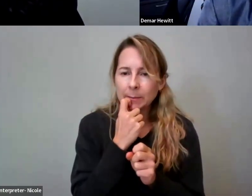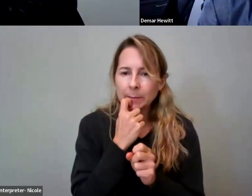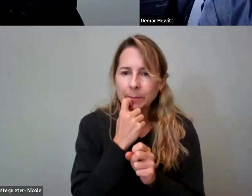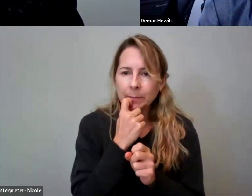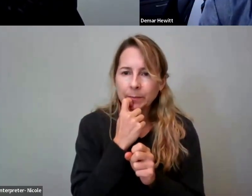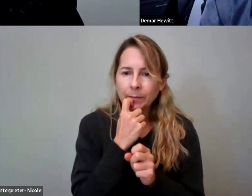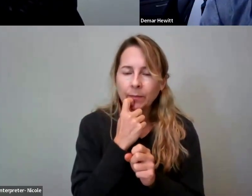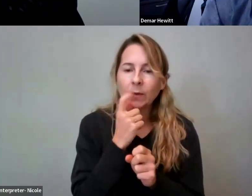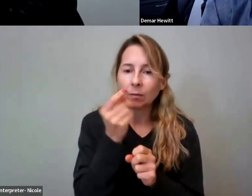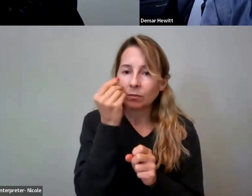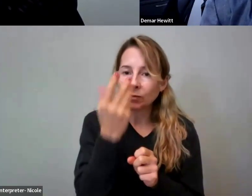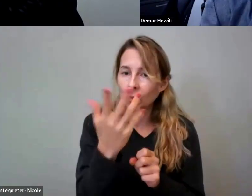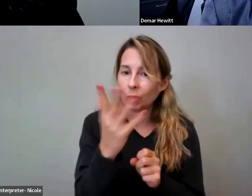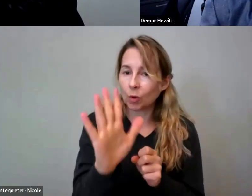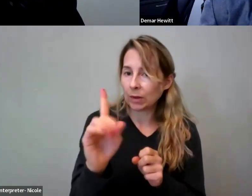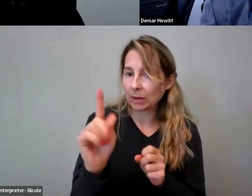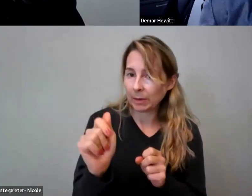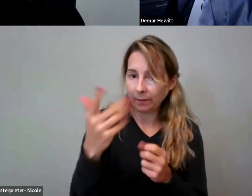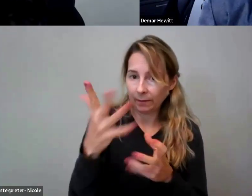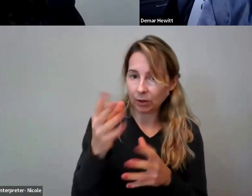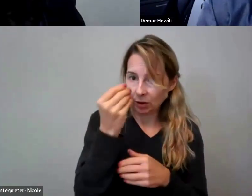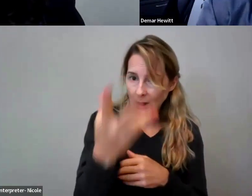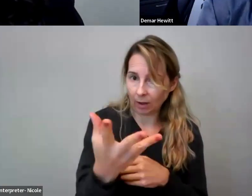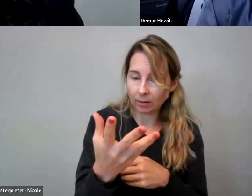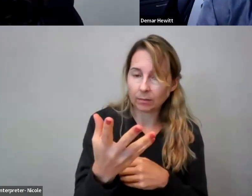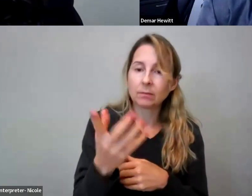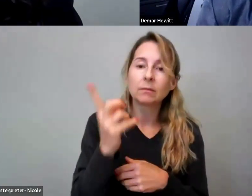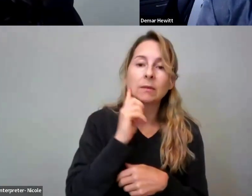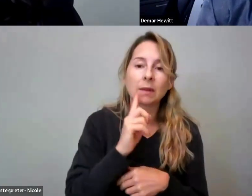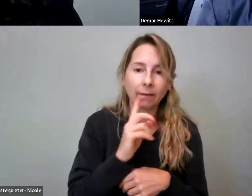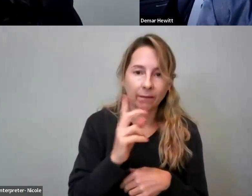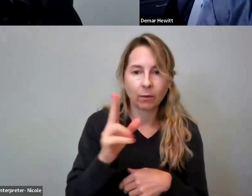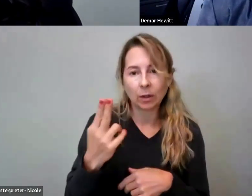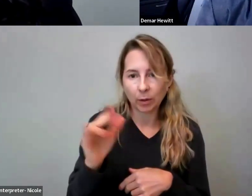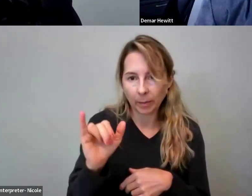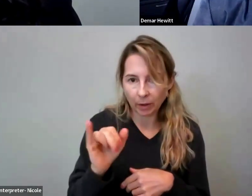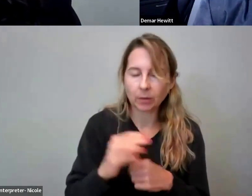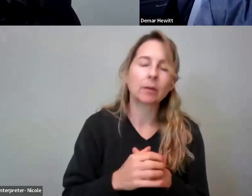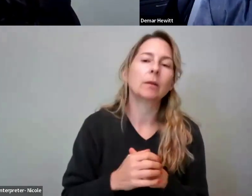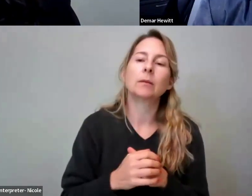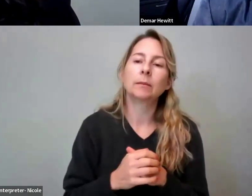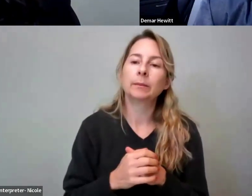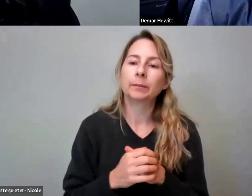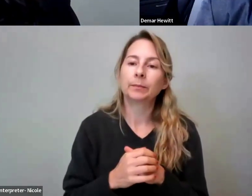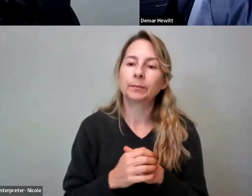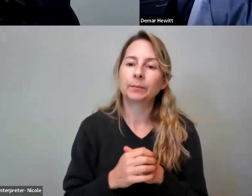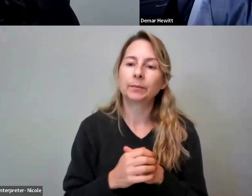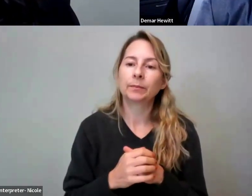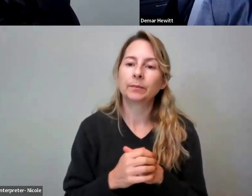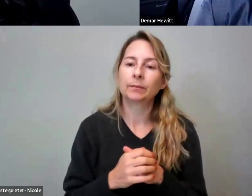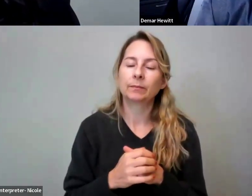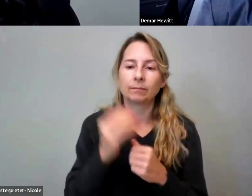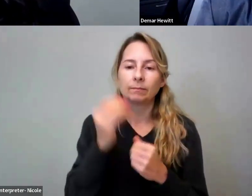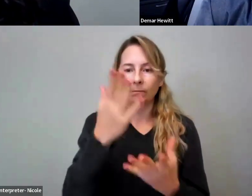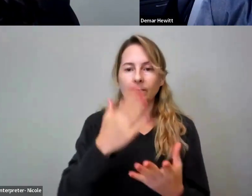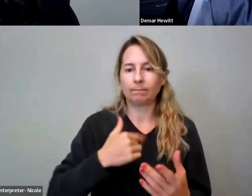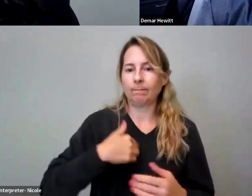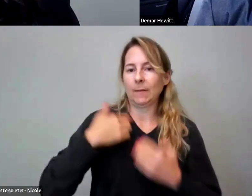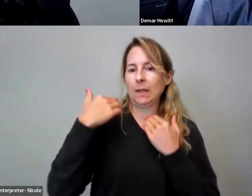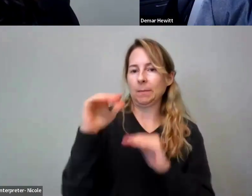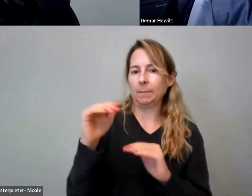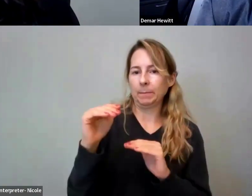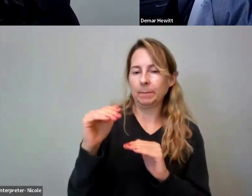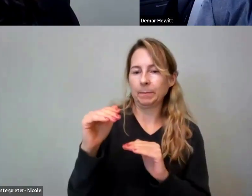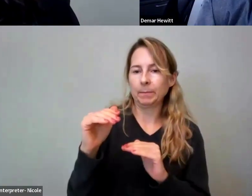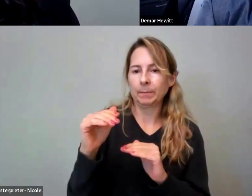establish your disability, which is hearing impaired. You identify your limitations,